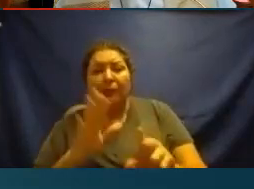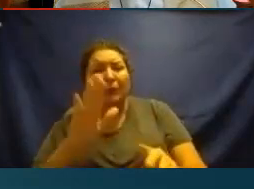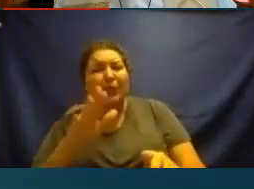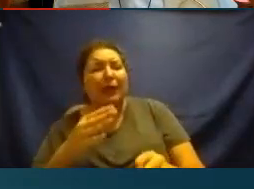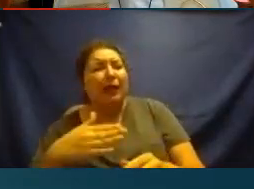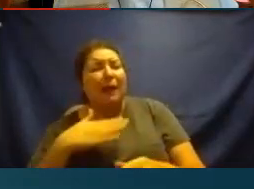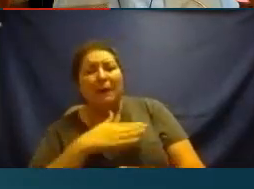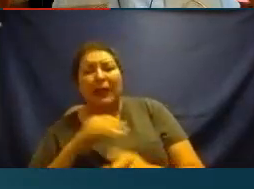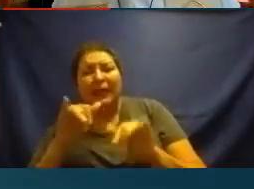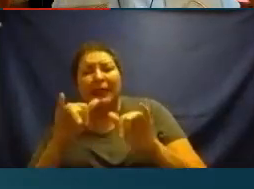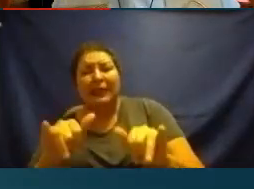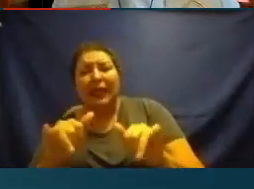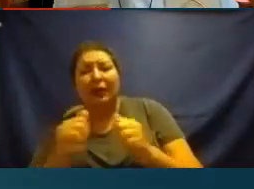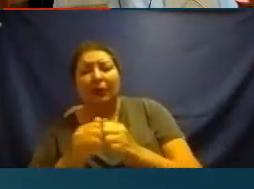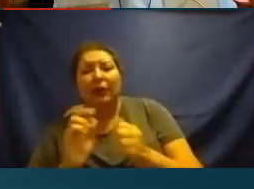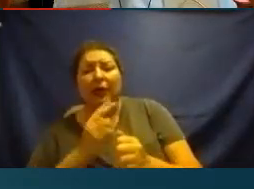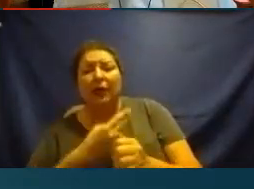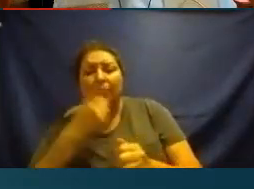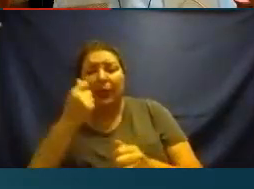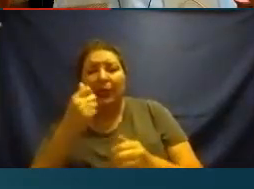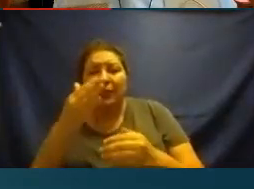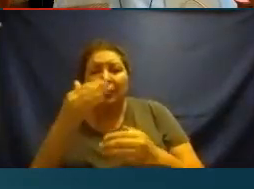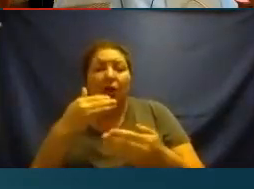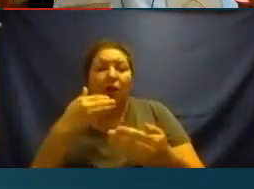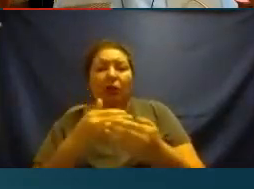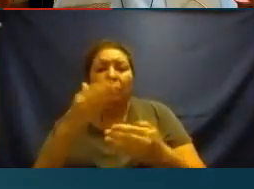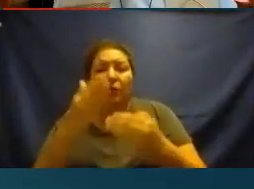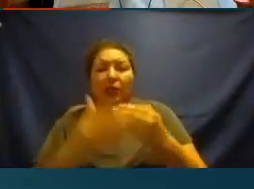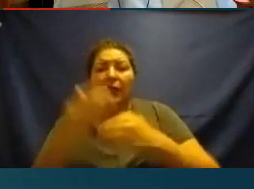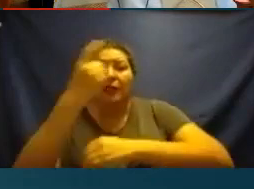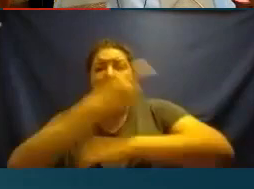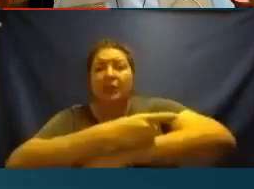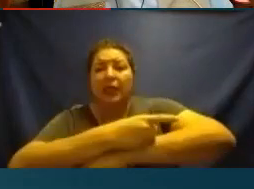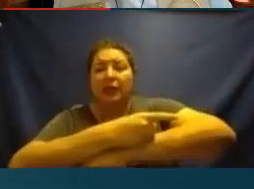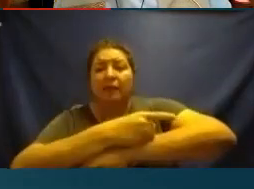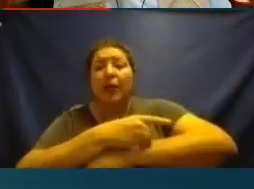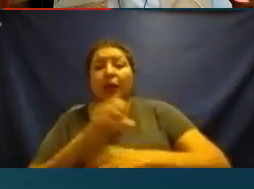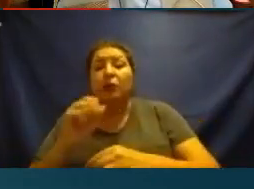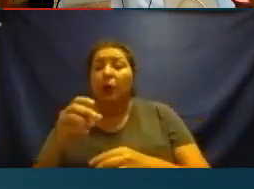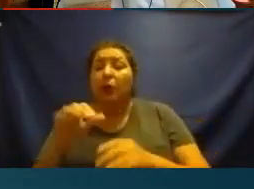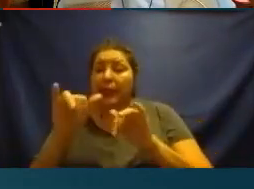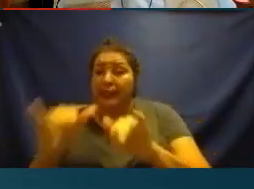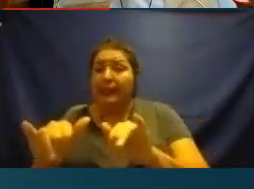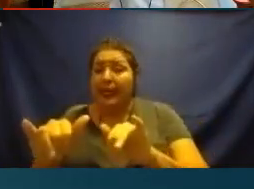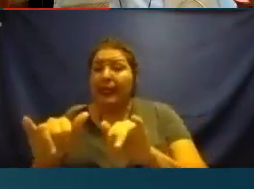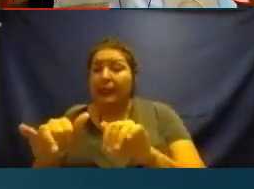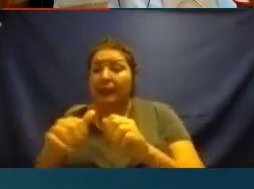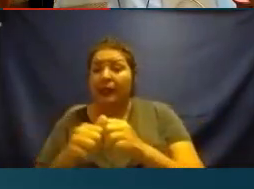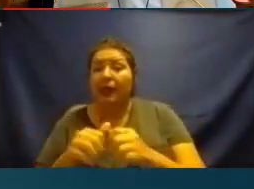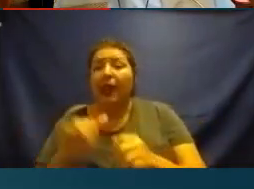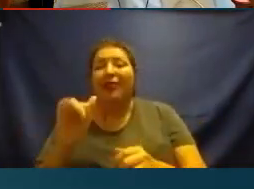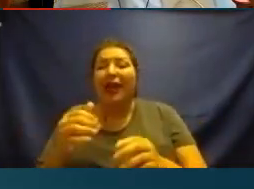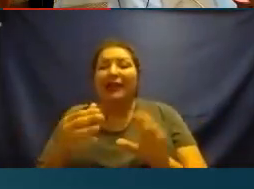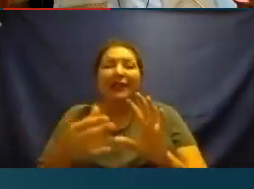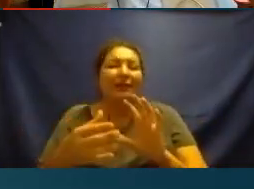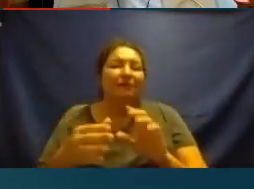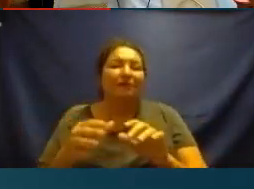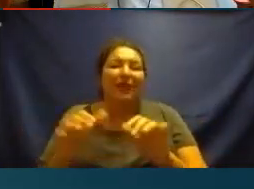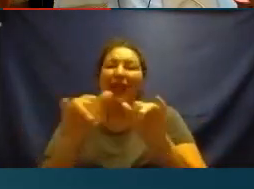coming, and the end of the day is now spent." And so he went and stayed with them. This is a common Middle